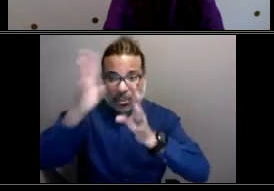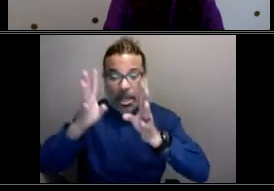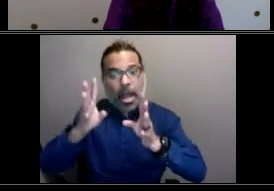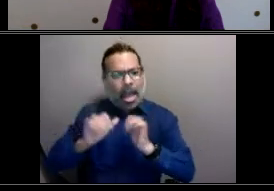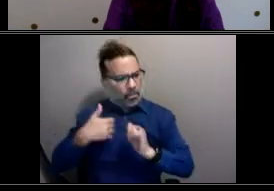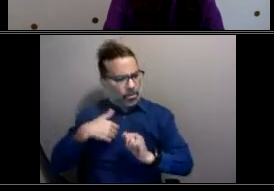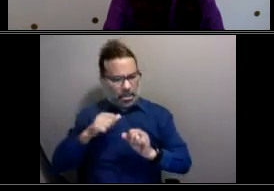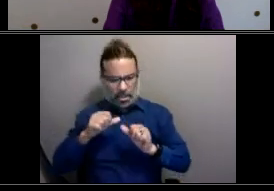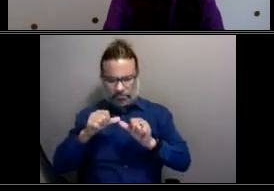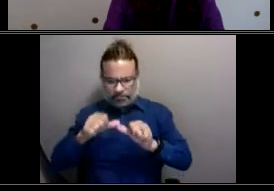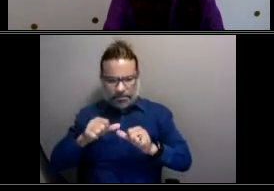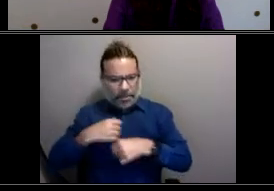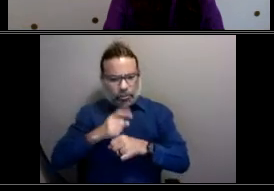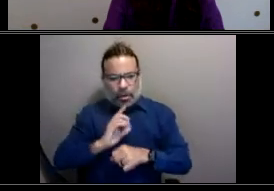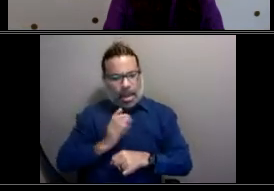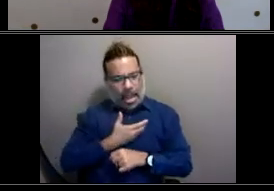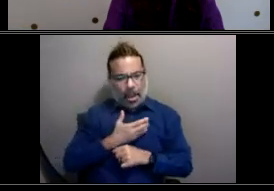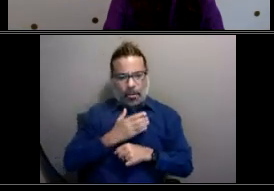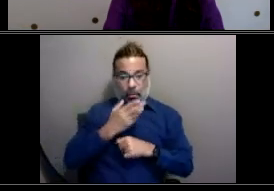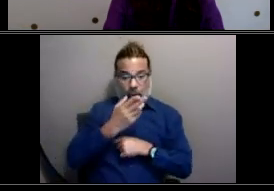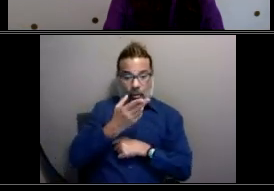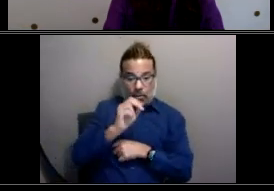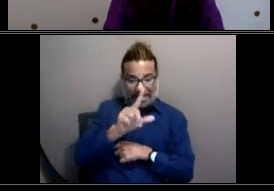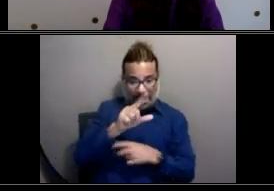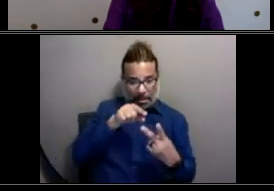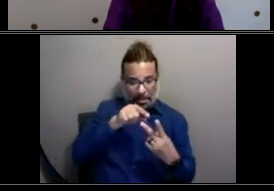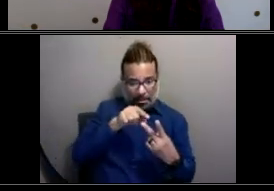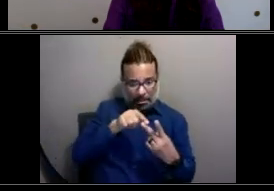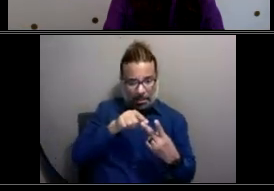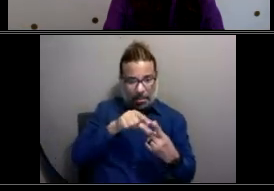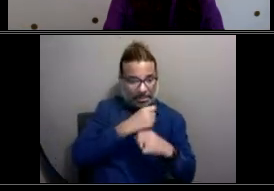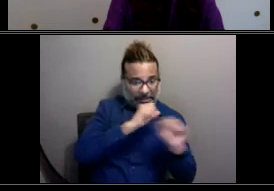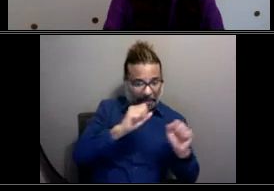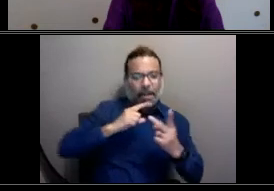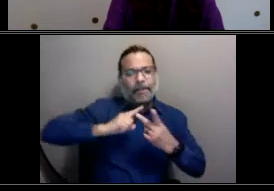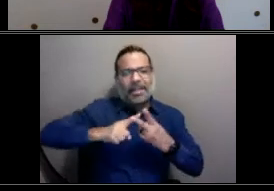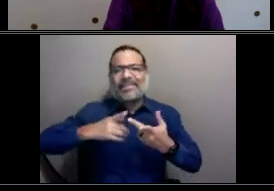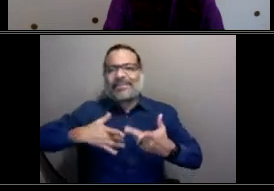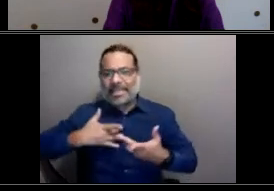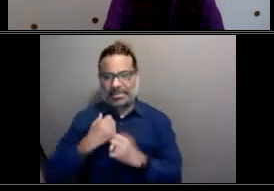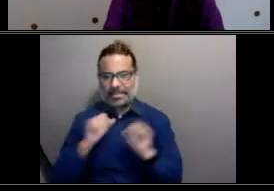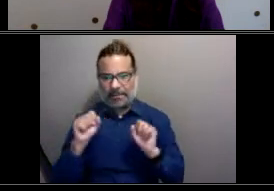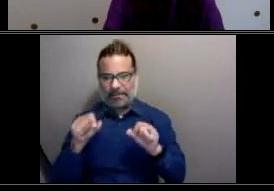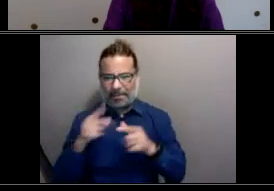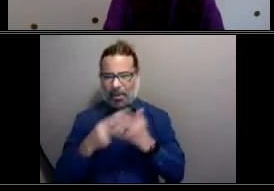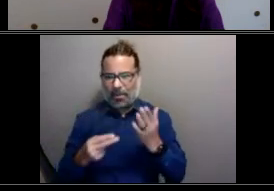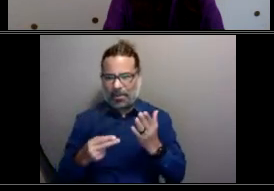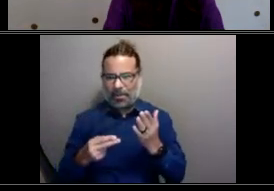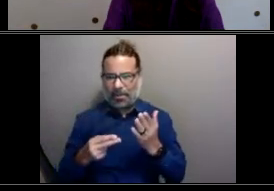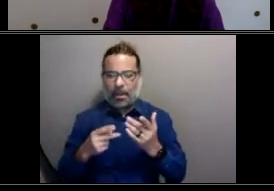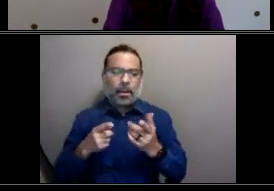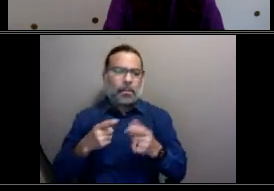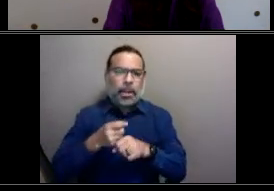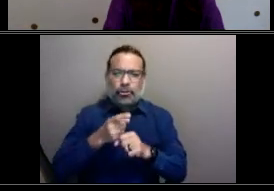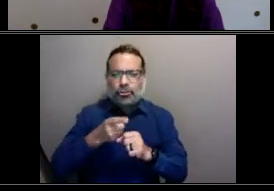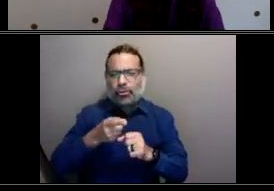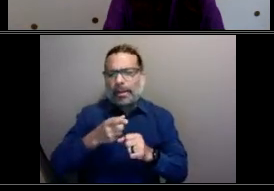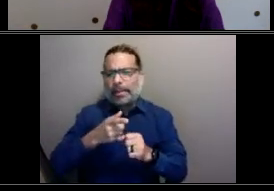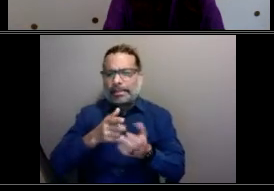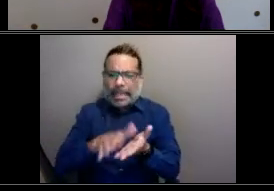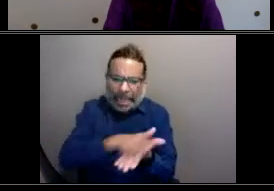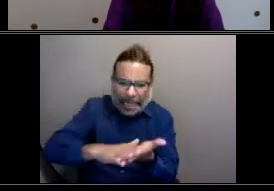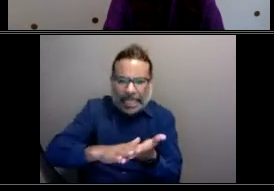that our hotels are safe and feel safe for everyone, right? Cleanliness, so many other